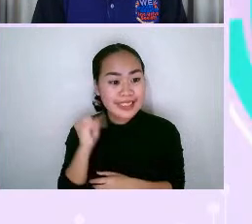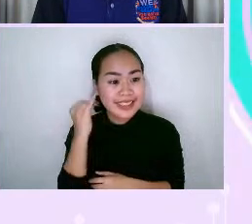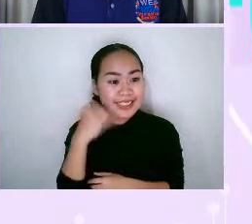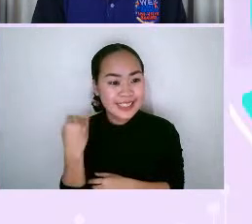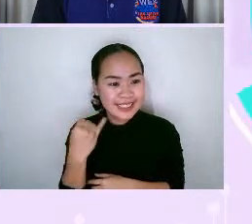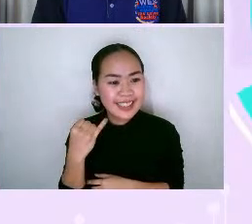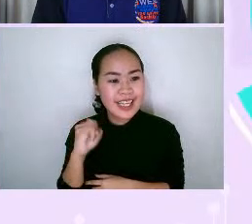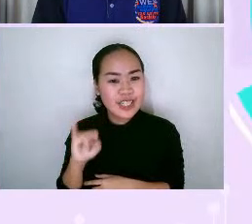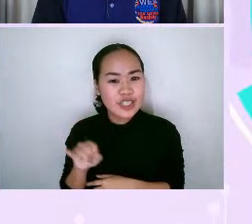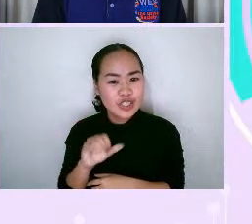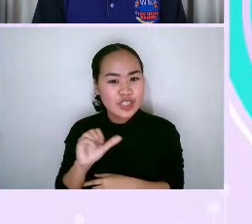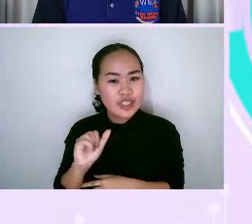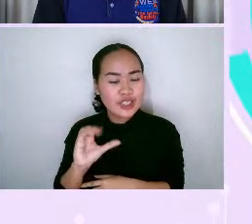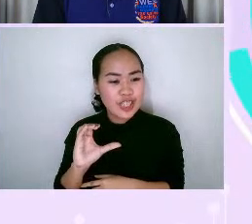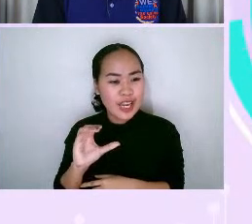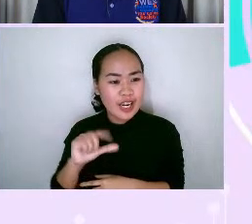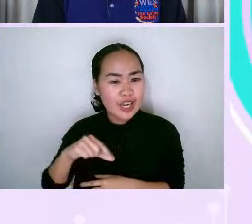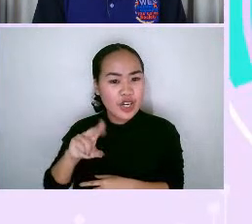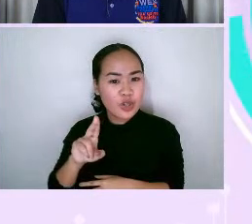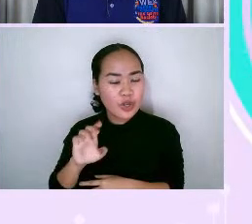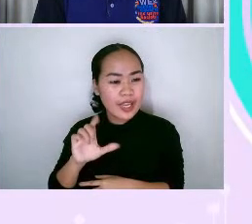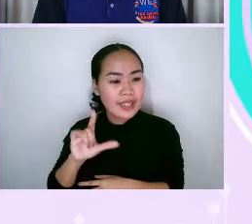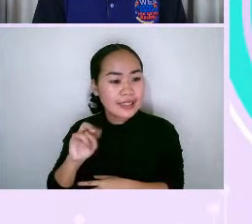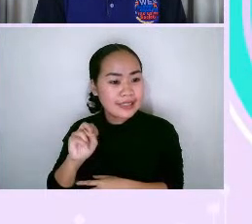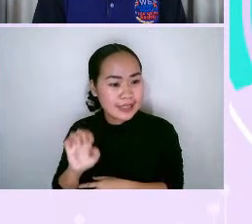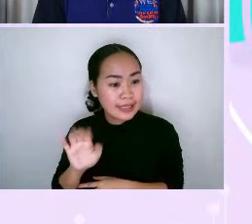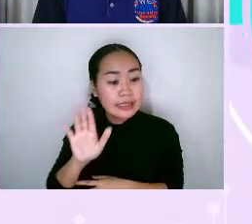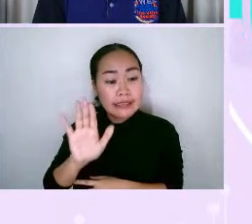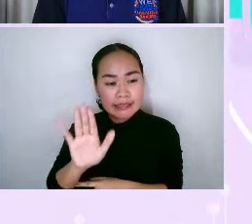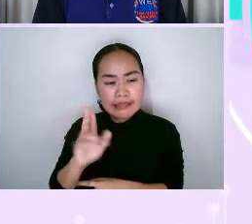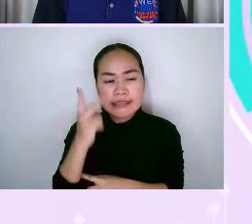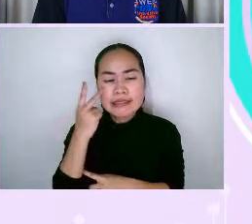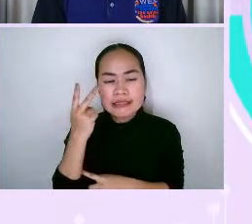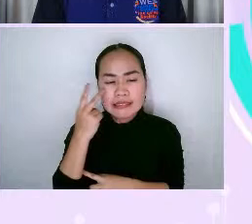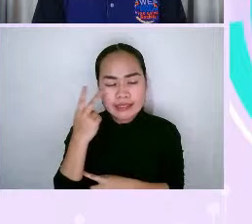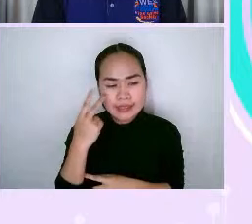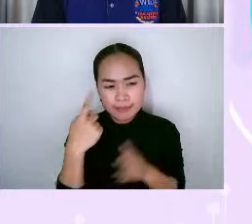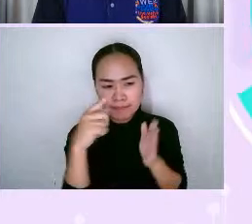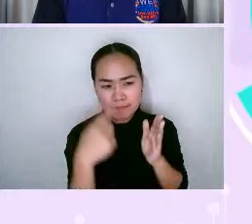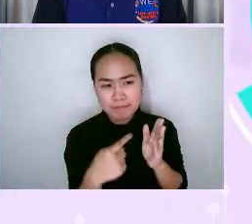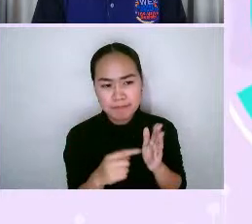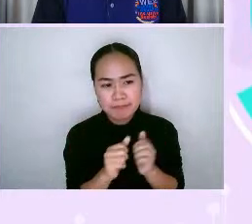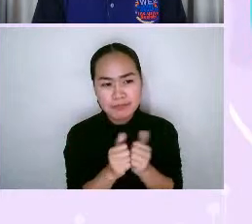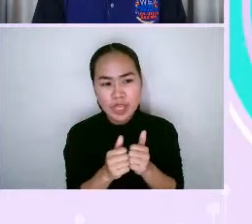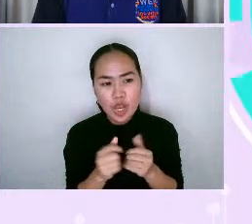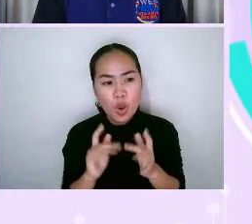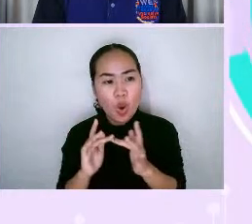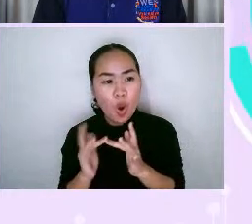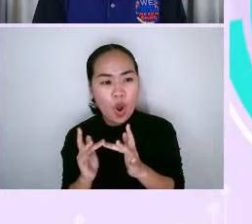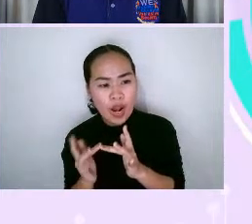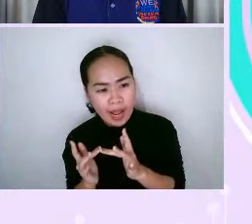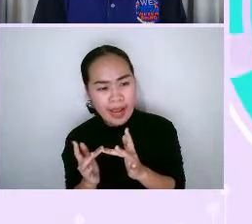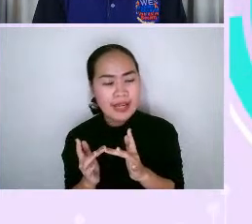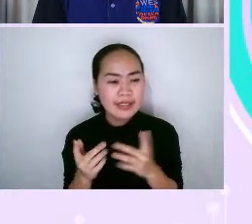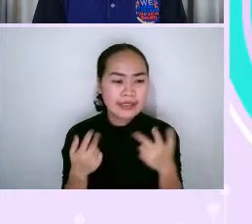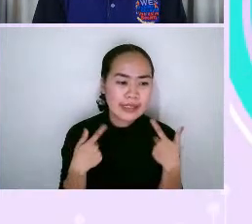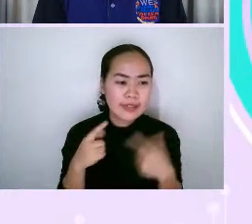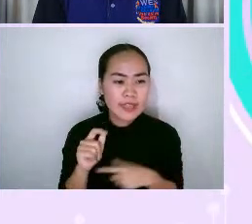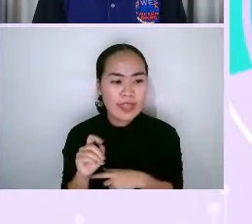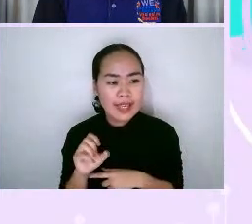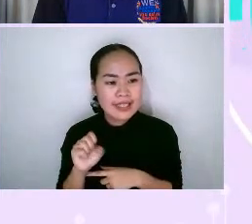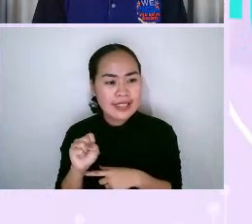ang nagsusupervise ng in-house development ng kanilang online technical vocational education and training or